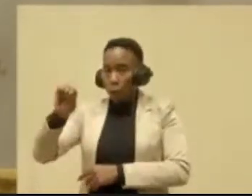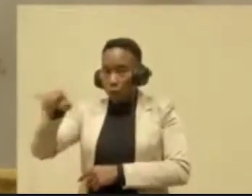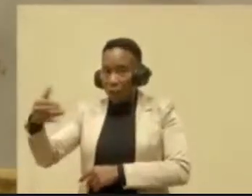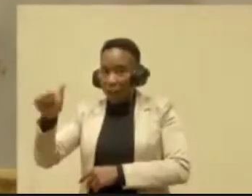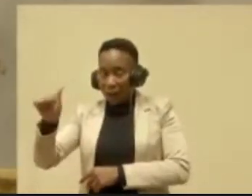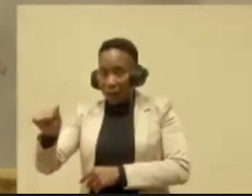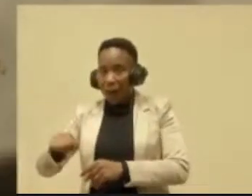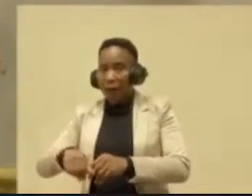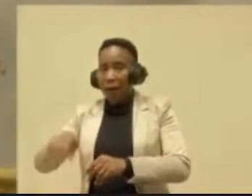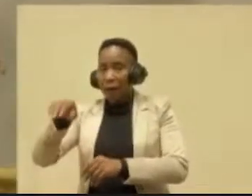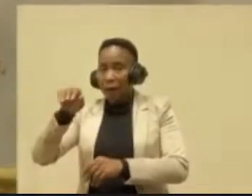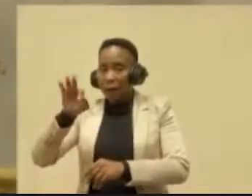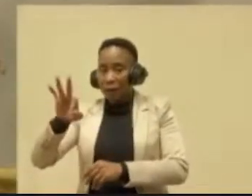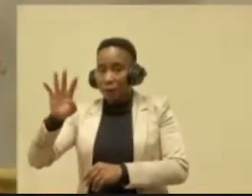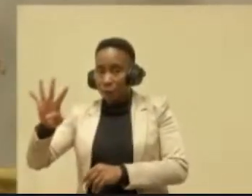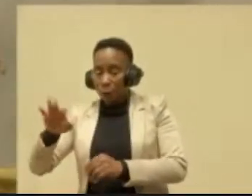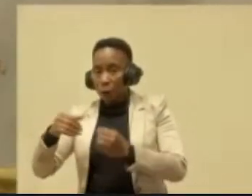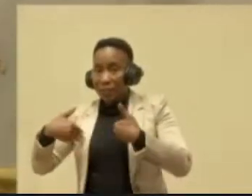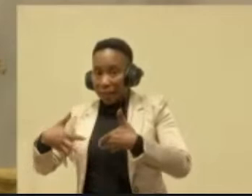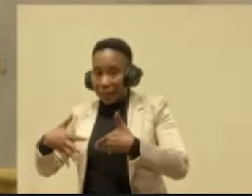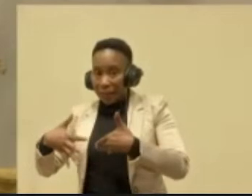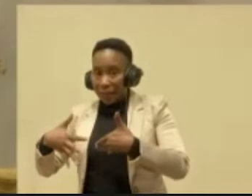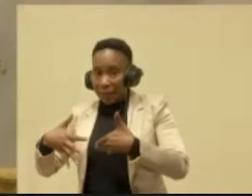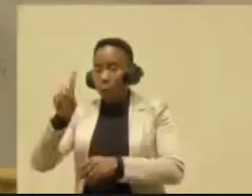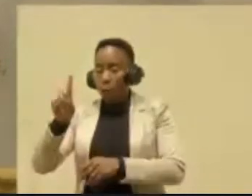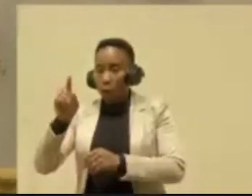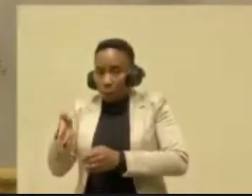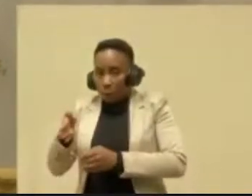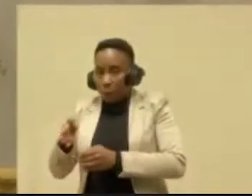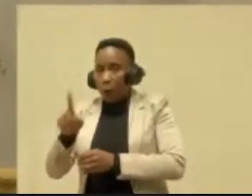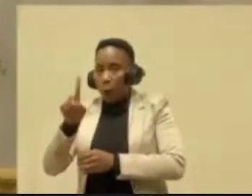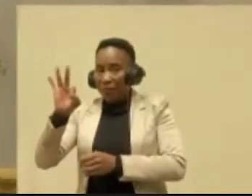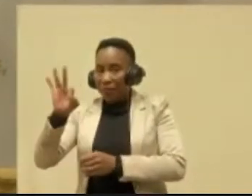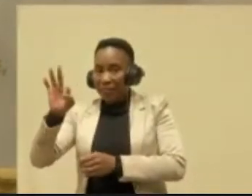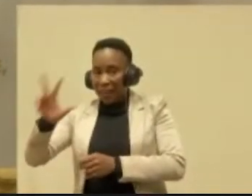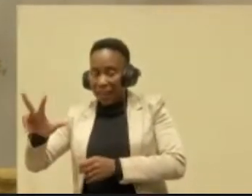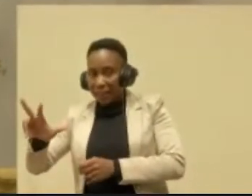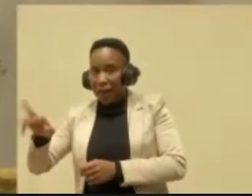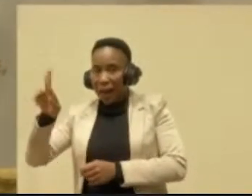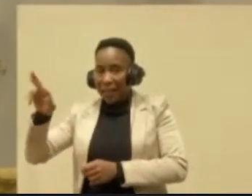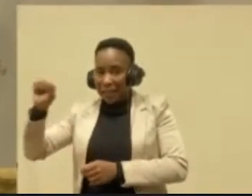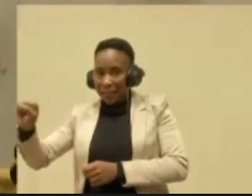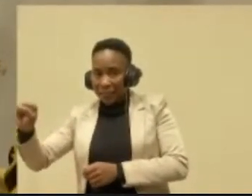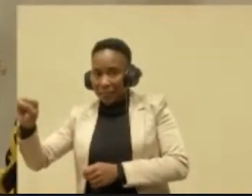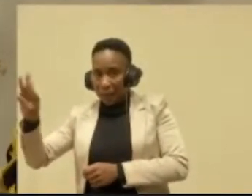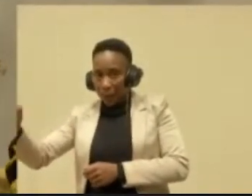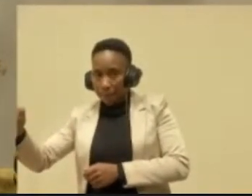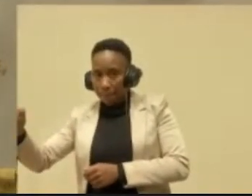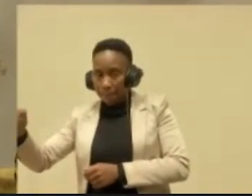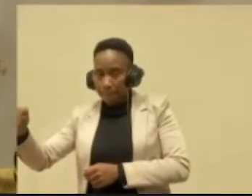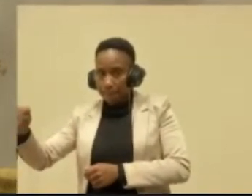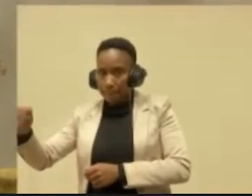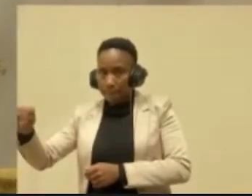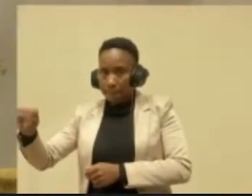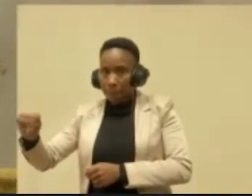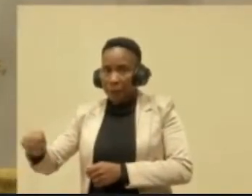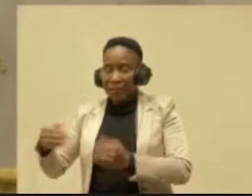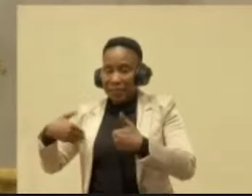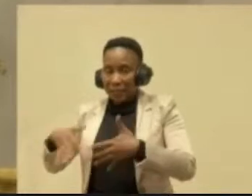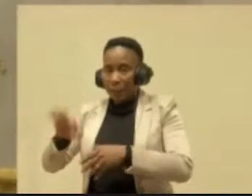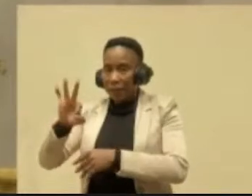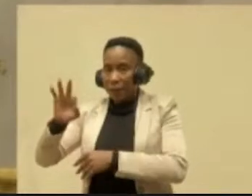and existing is 148. dr rsm 17 and startups is 34.